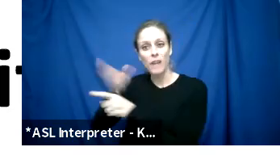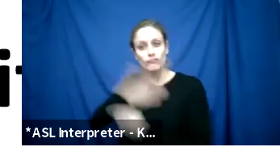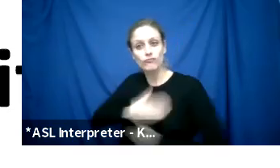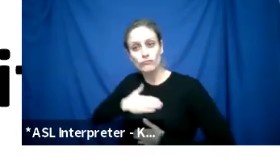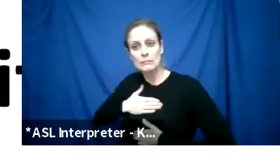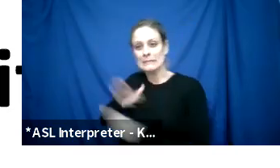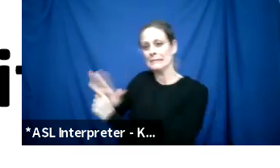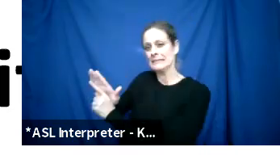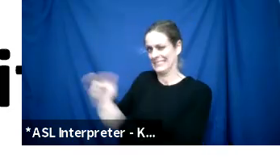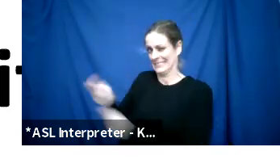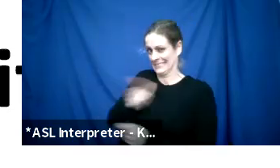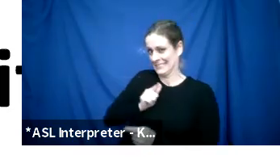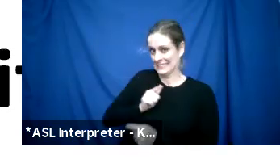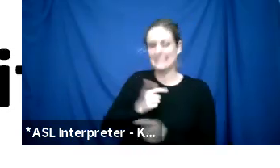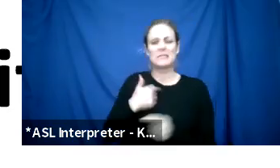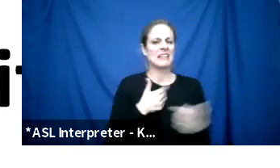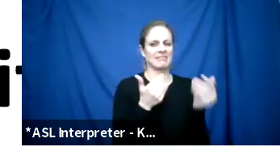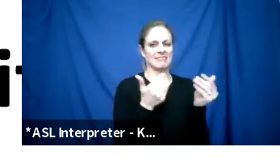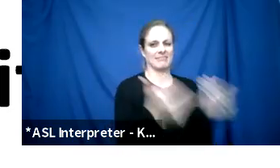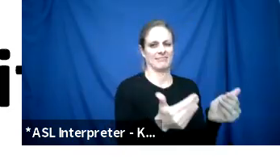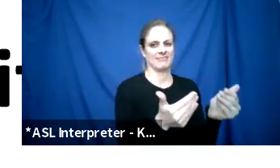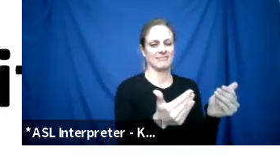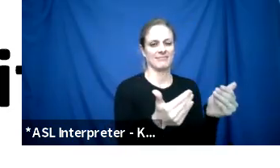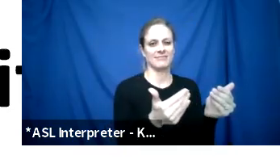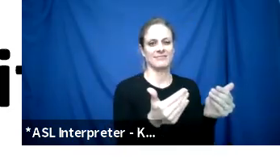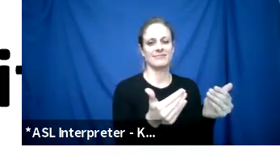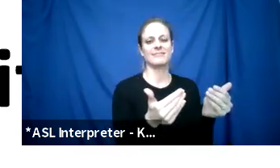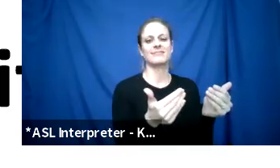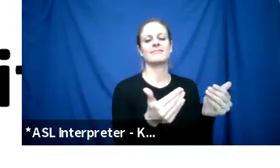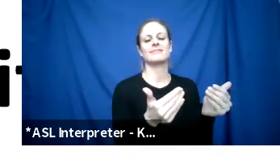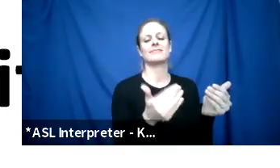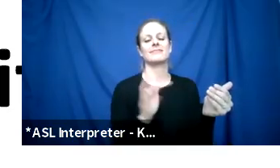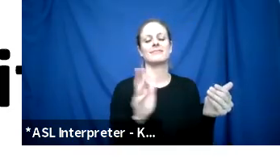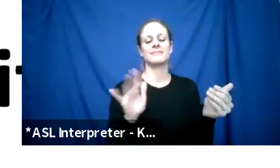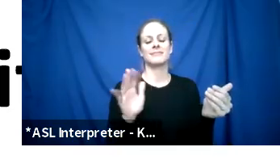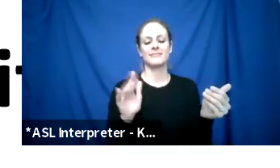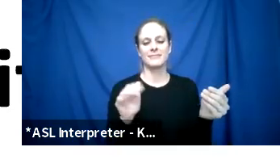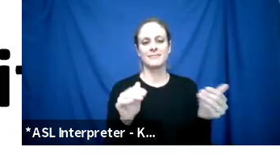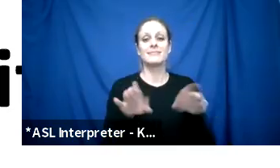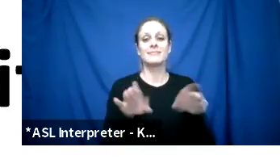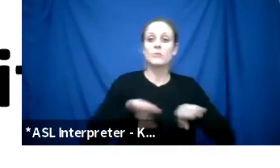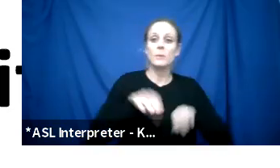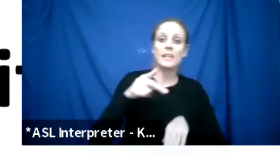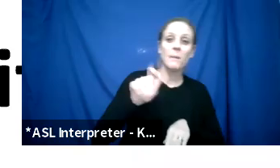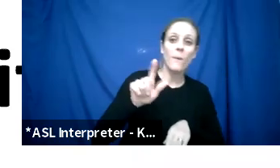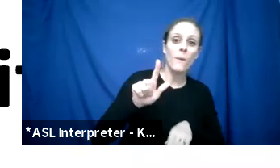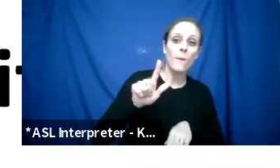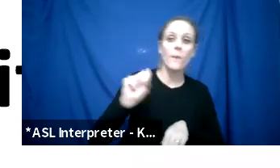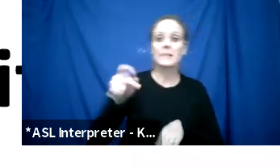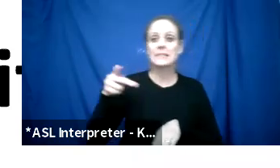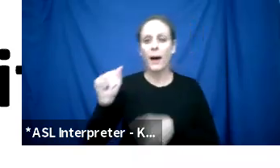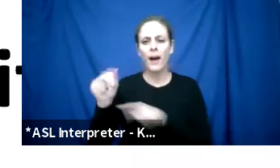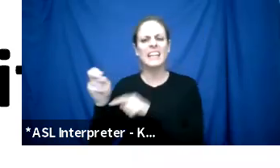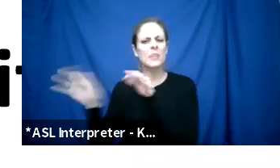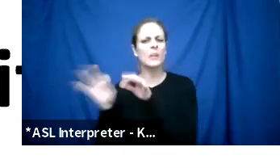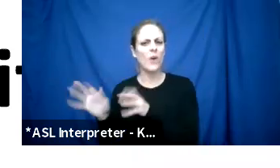So we can just kind of go ahead and, in terms of swimming pools and spas, I think he went over that